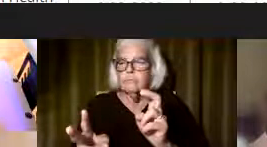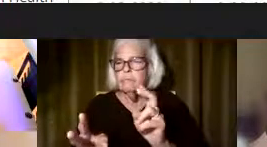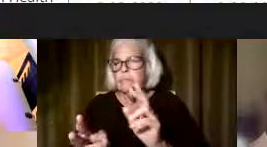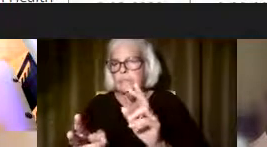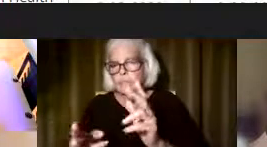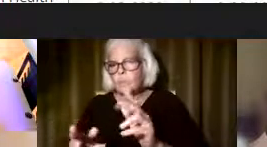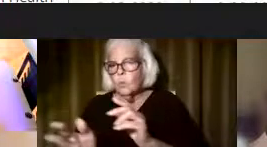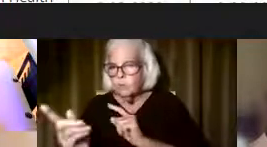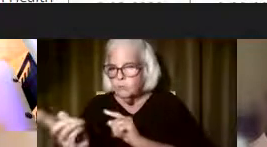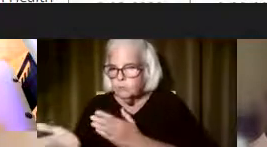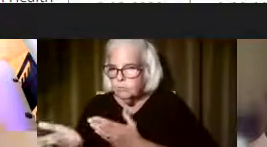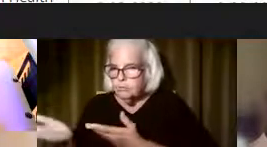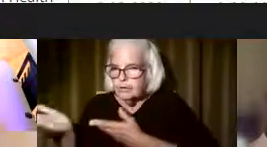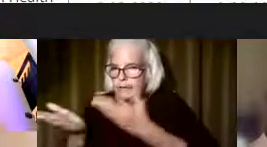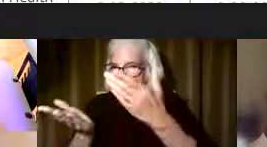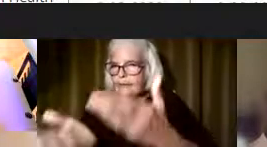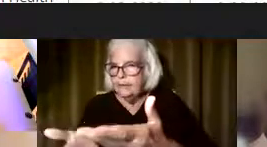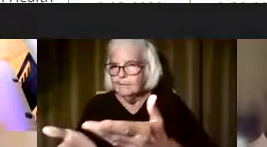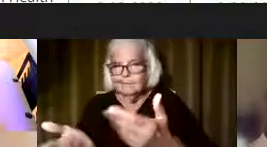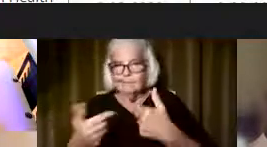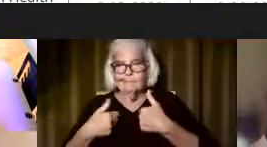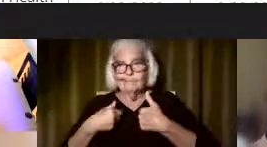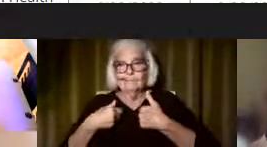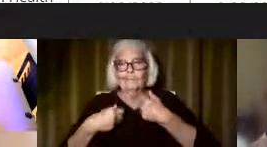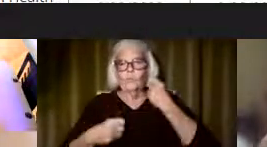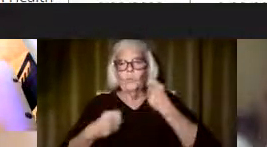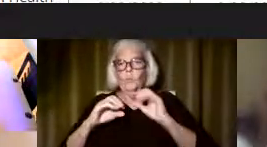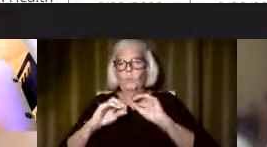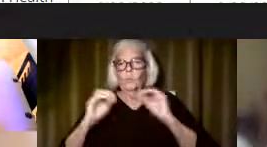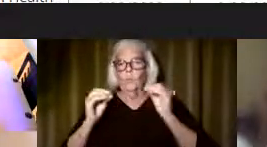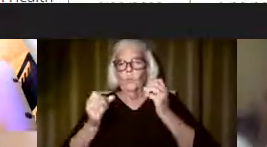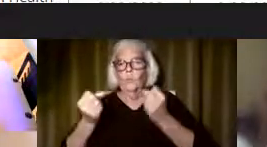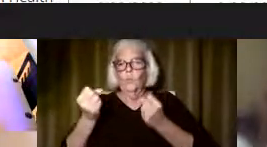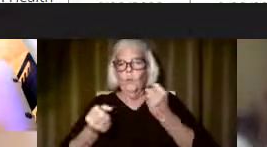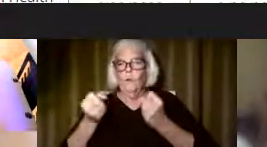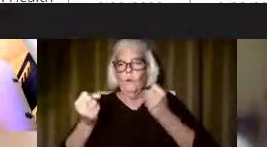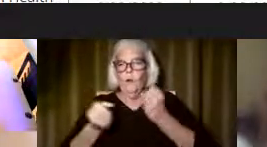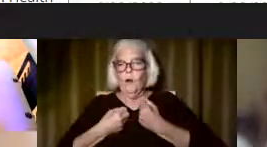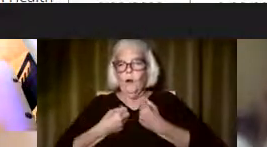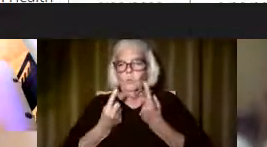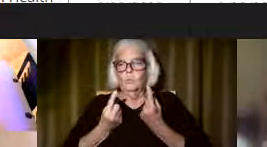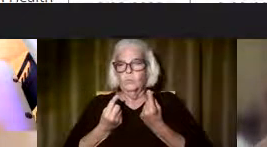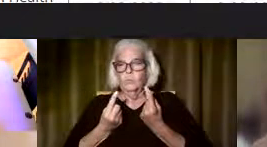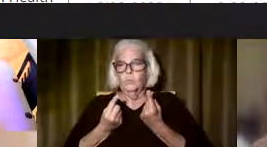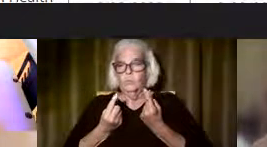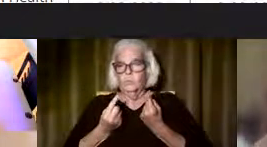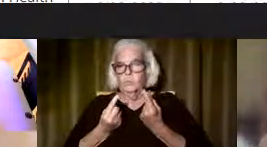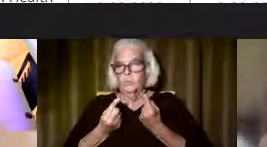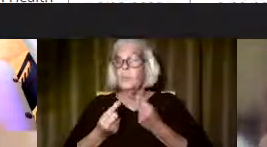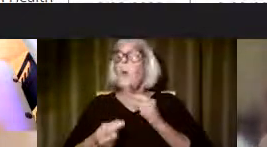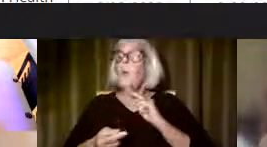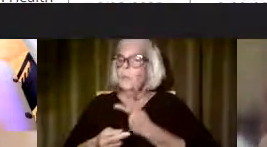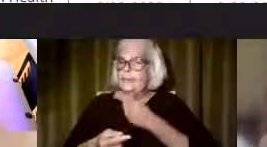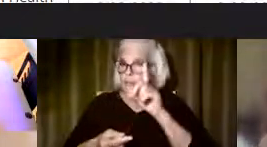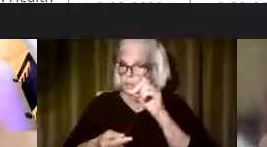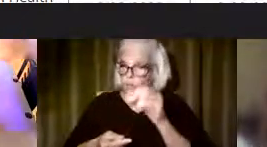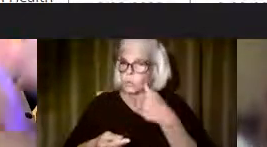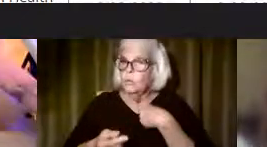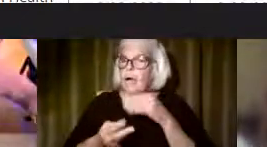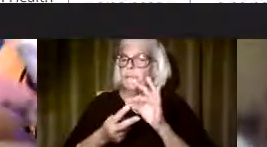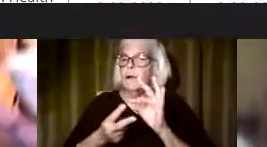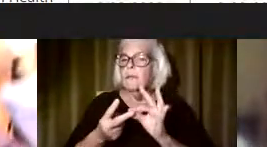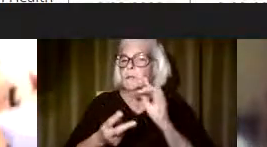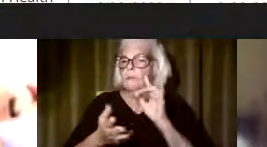restrictions on, having a provider that can prescribe a test and showing that you are homebound for a specific reason. We'll send